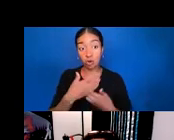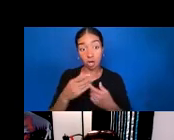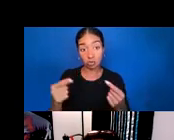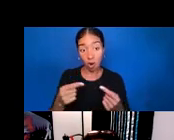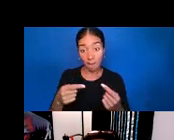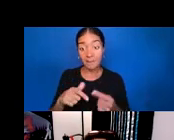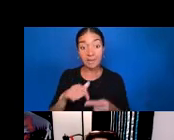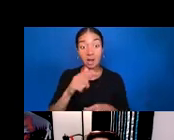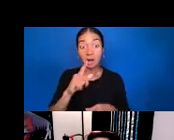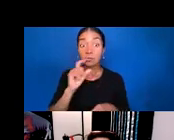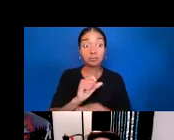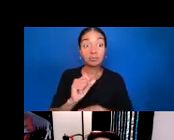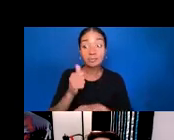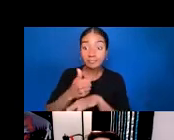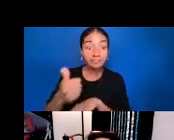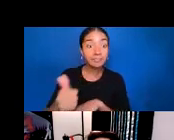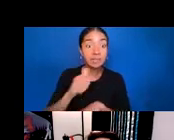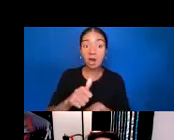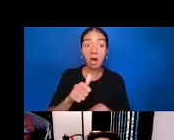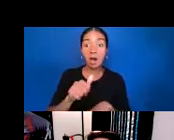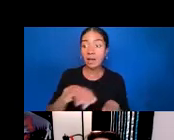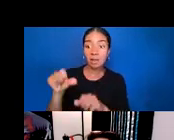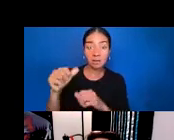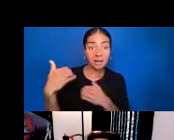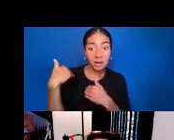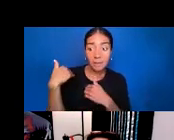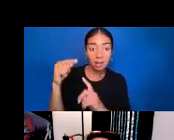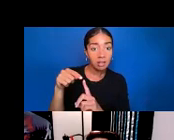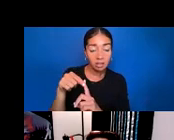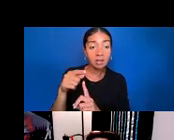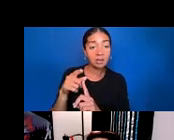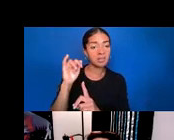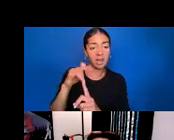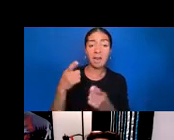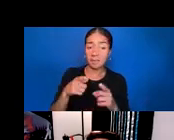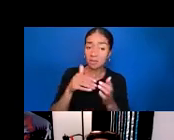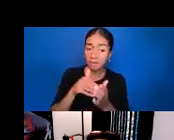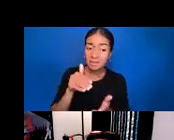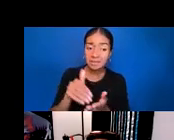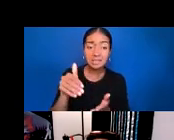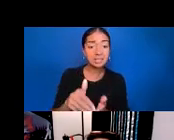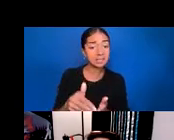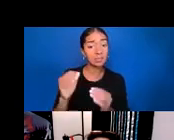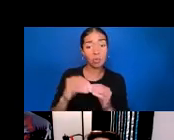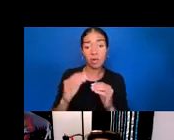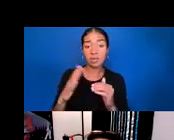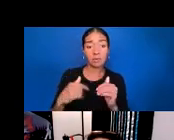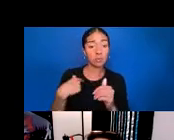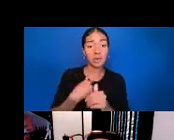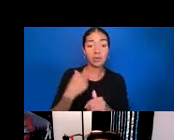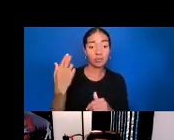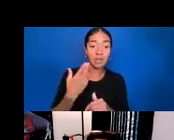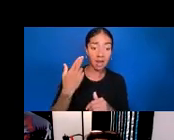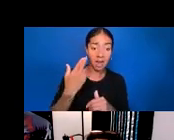we think and what we would ever assume happened when somebody has the courage and the support